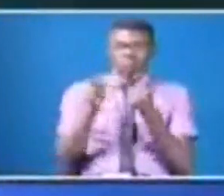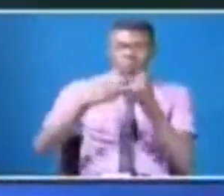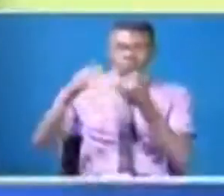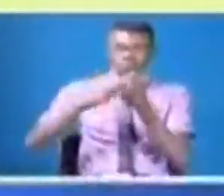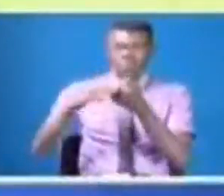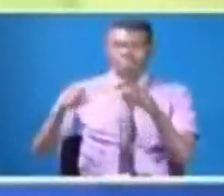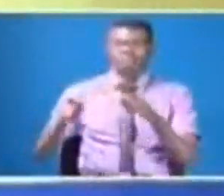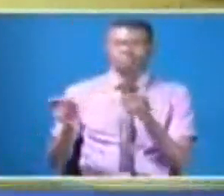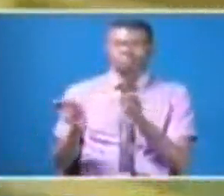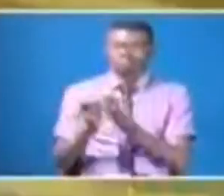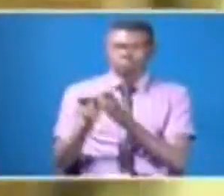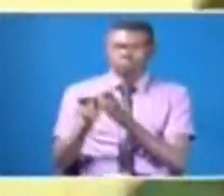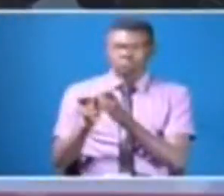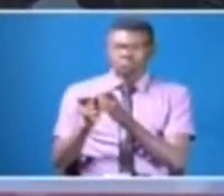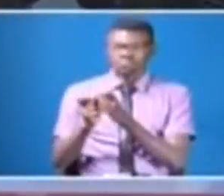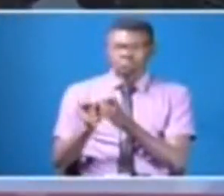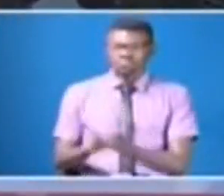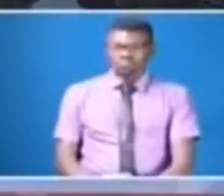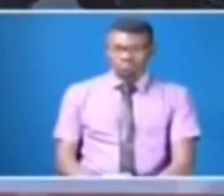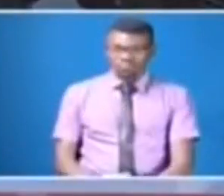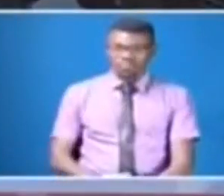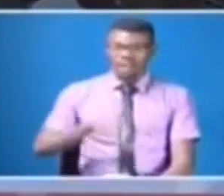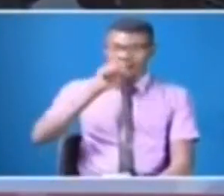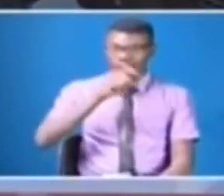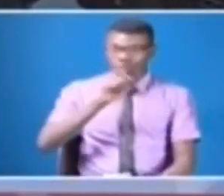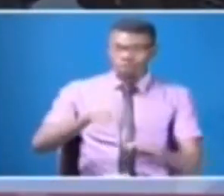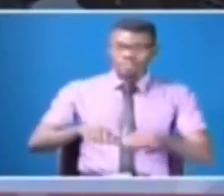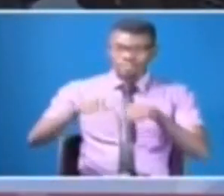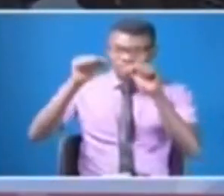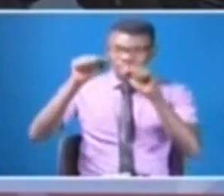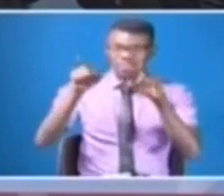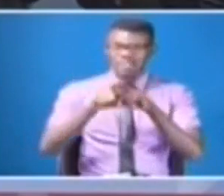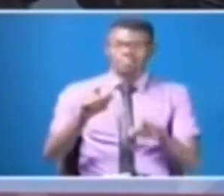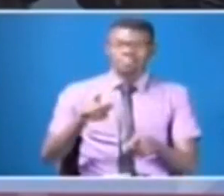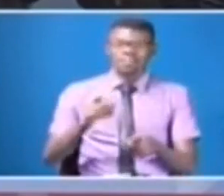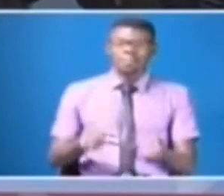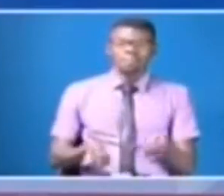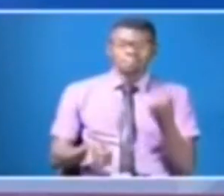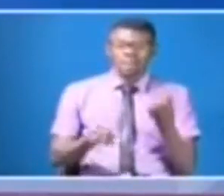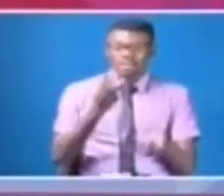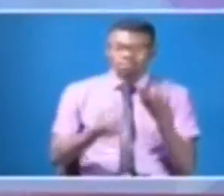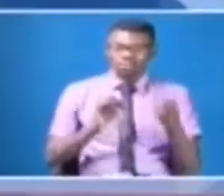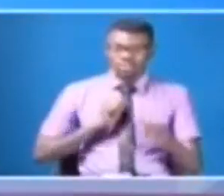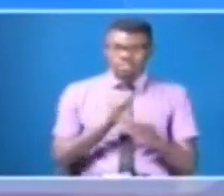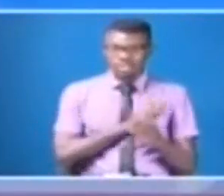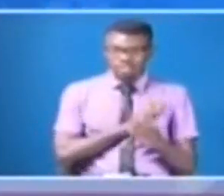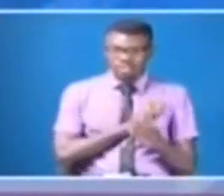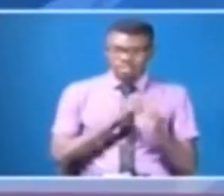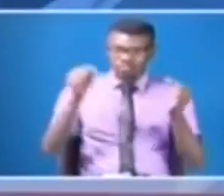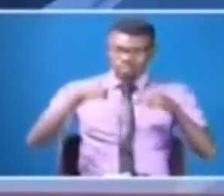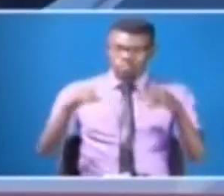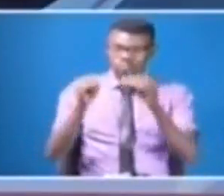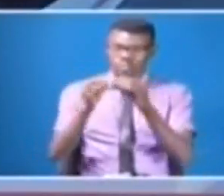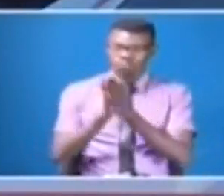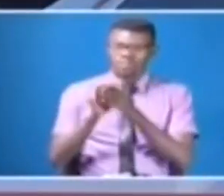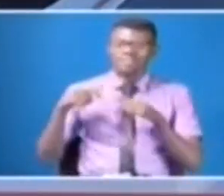KTN News. KANU Chairman and Baringo Senator Gideon Moi today held meetings with delegations